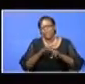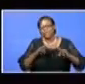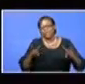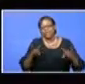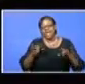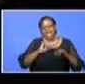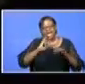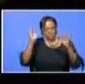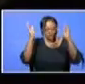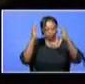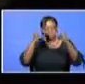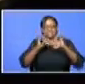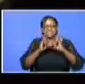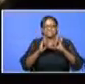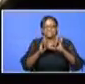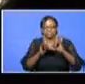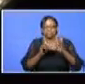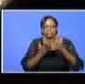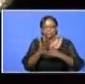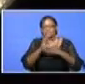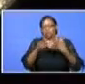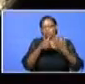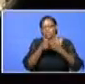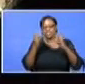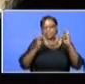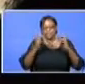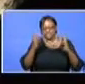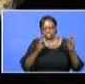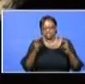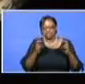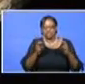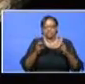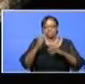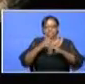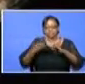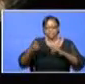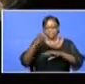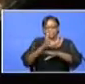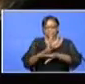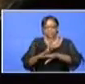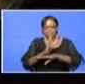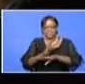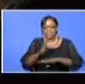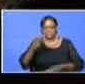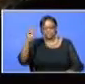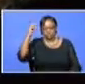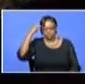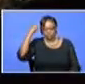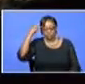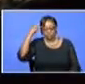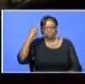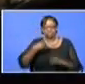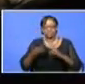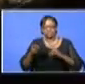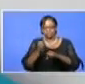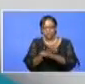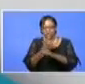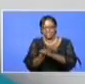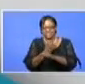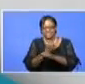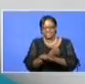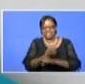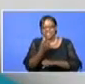team will continue this momentum throughout the rest of the competition. Signing out from Bridgetown, Barbados, I'm Amajal Knowles, ZNS Total Sports.